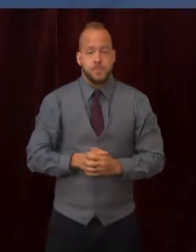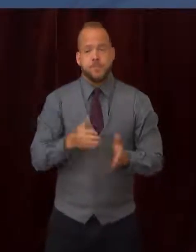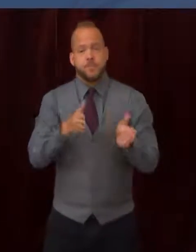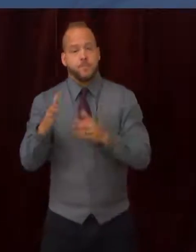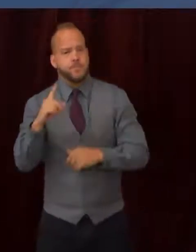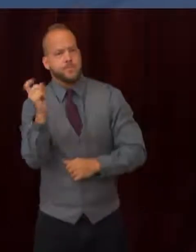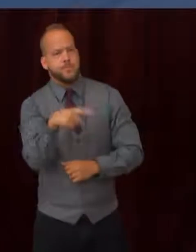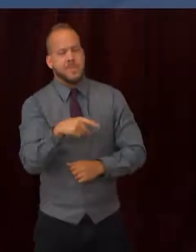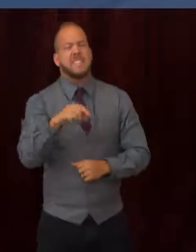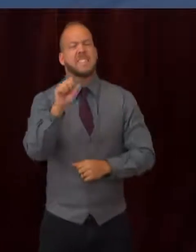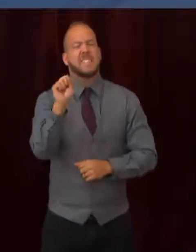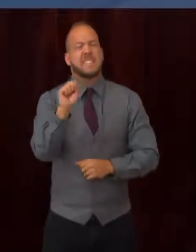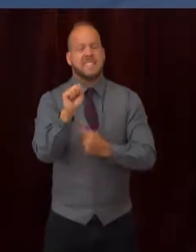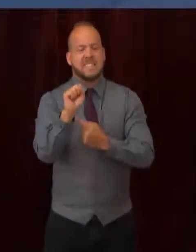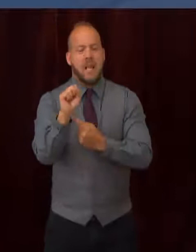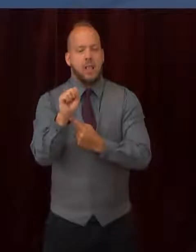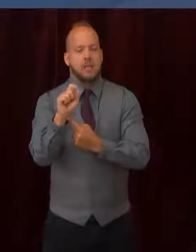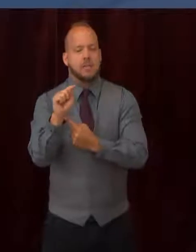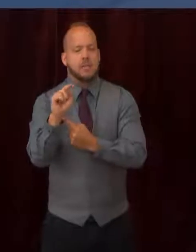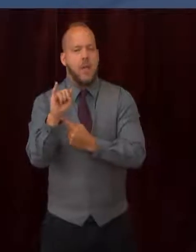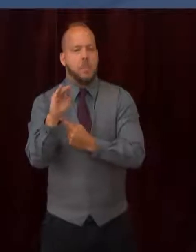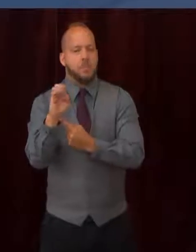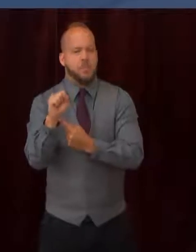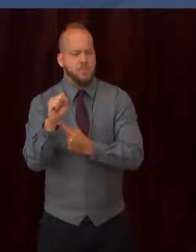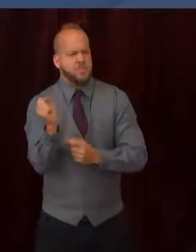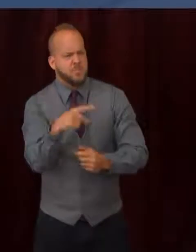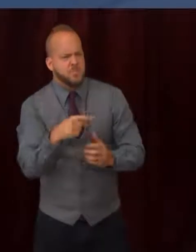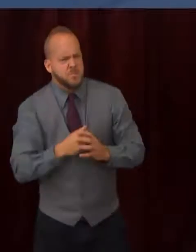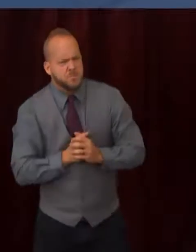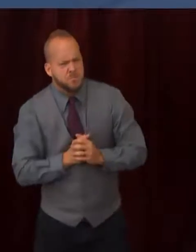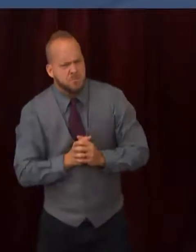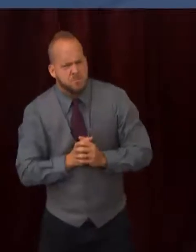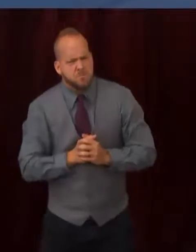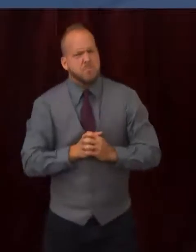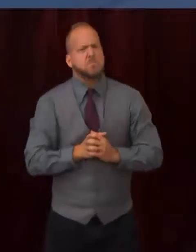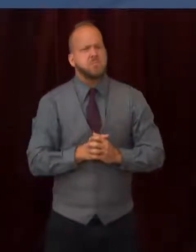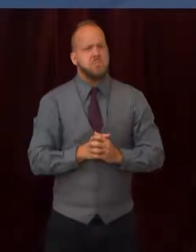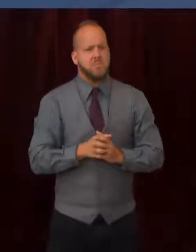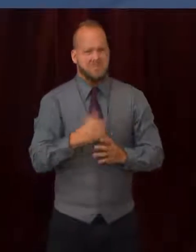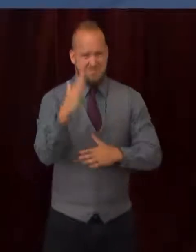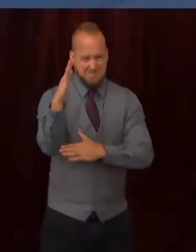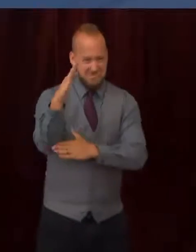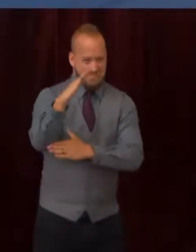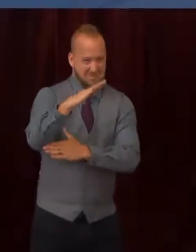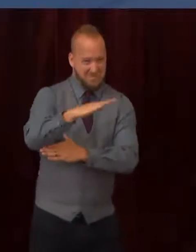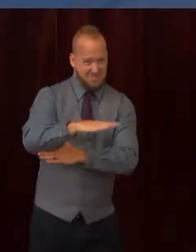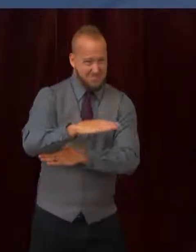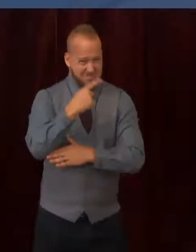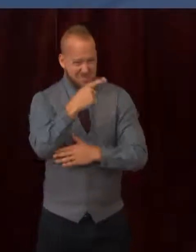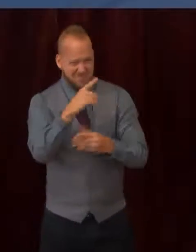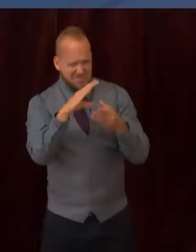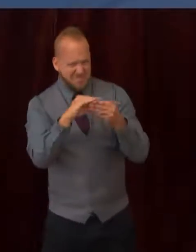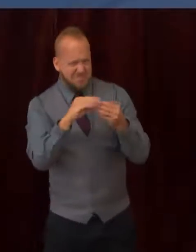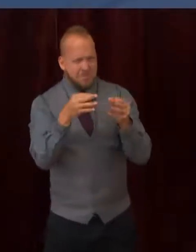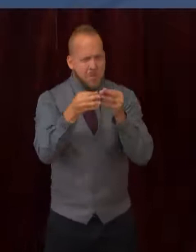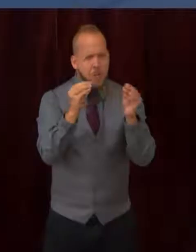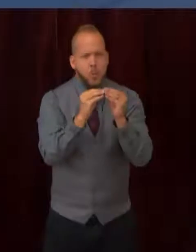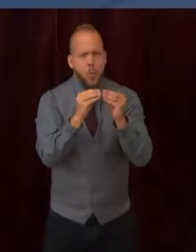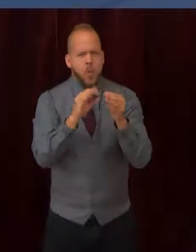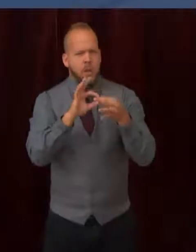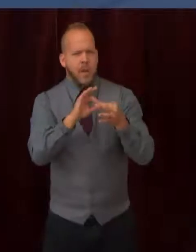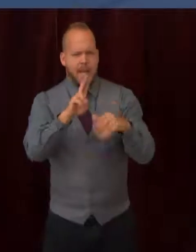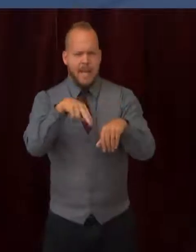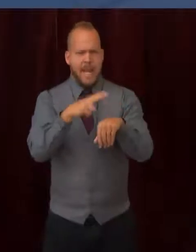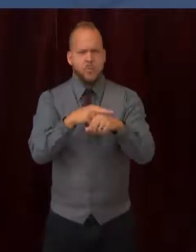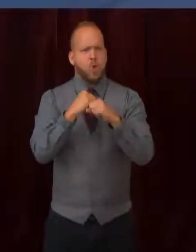As we head towards another evening here, can you give us a state of what the National Guard is doing right now? Are there